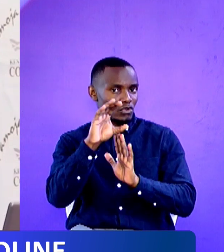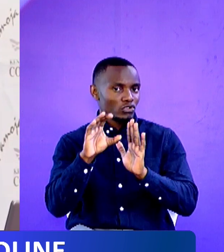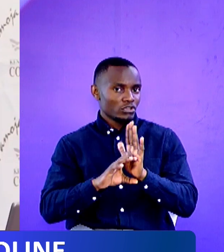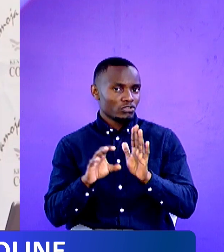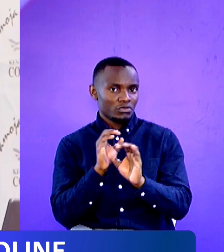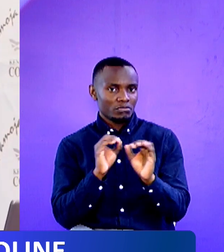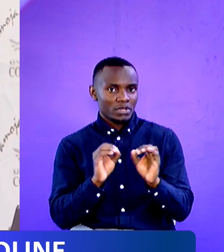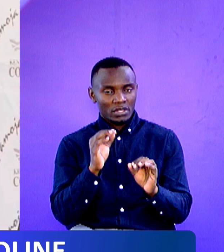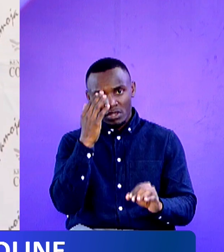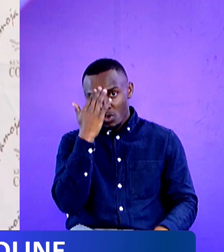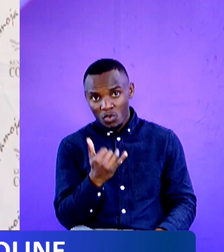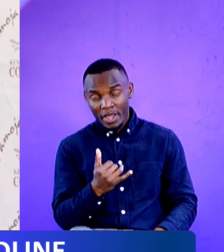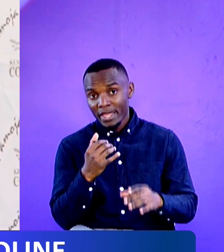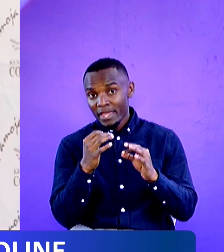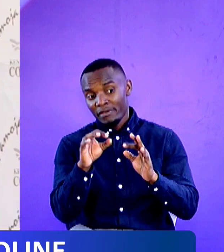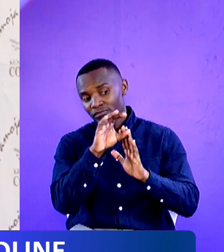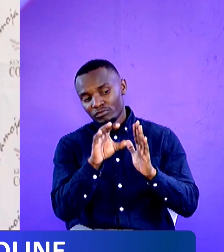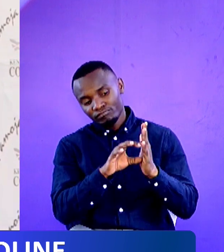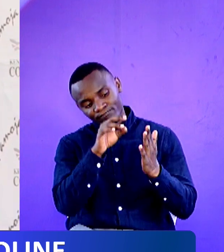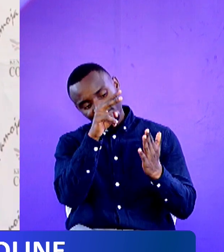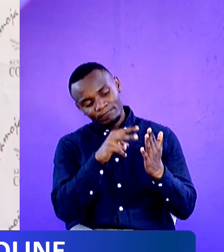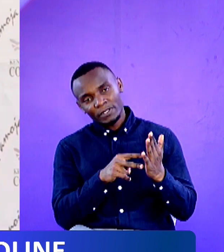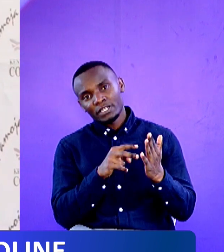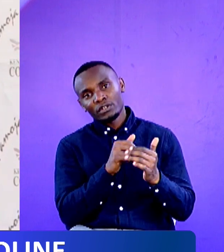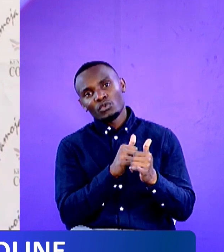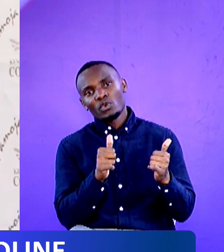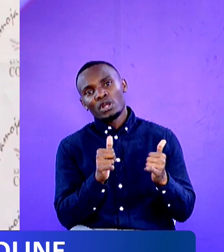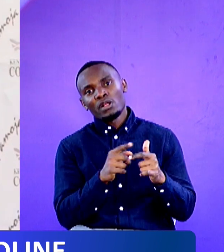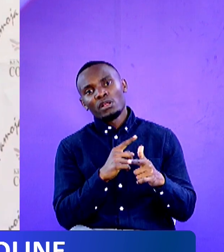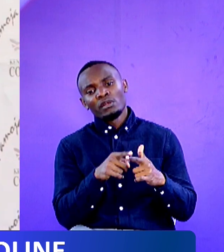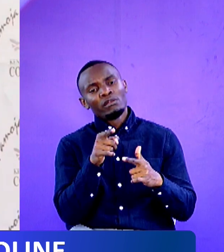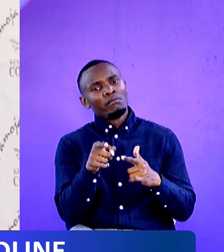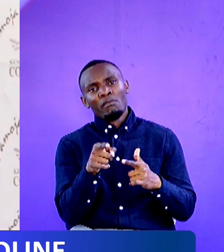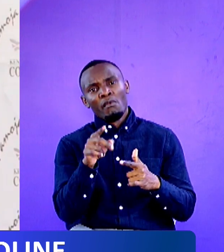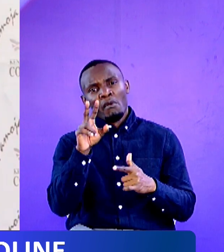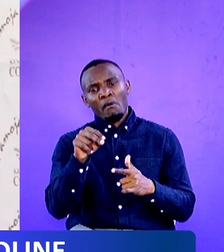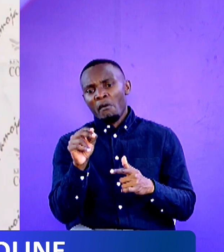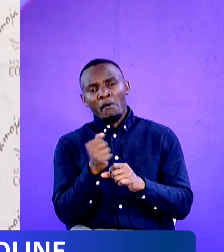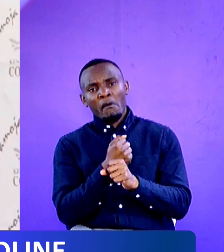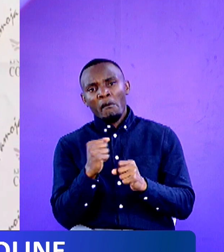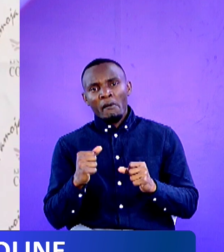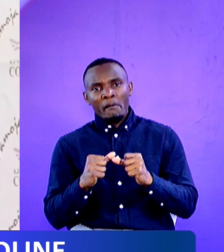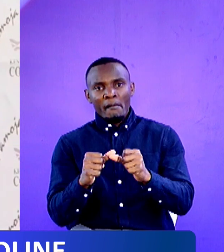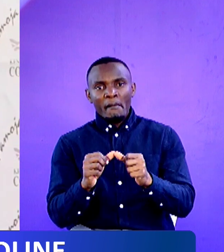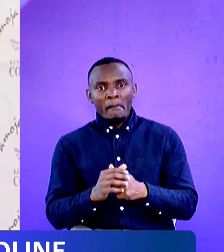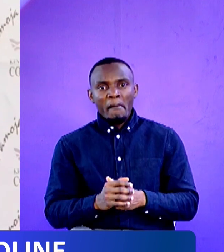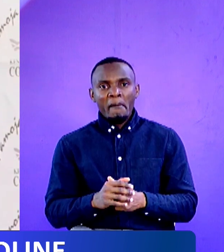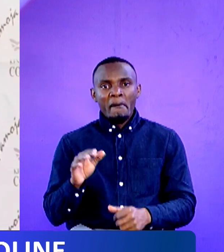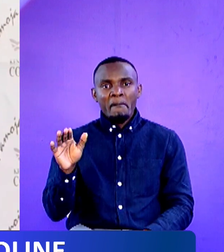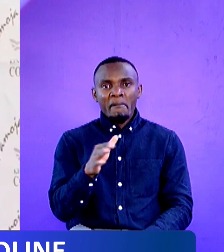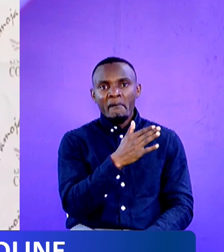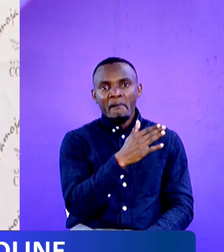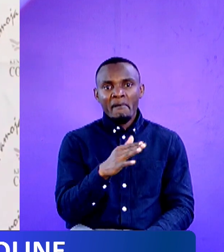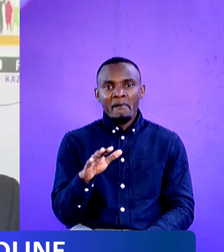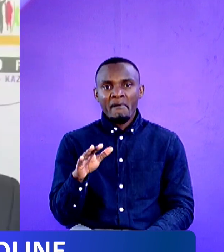Because if you read the Constitution well, there's no way this law should be standing today. That Parliament surrenders its power to a